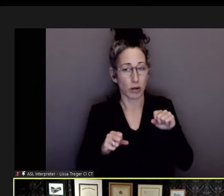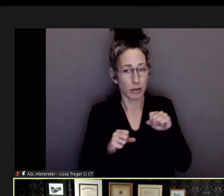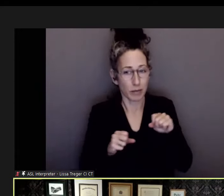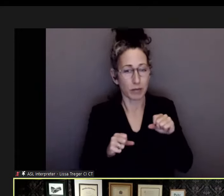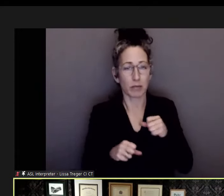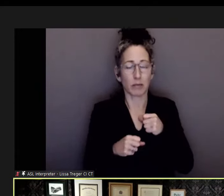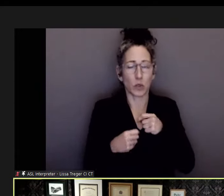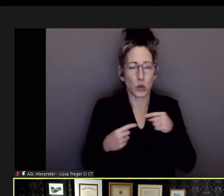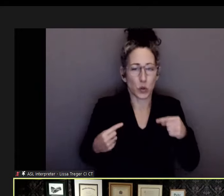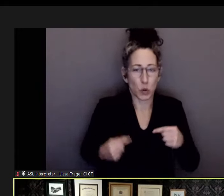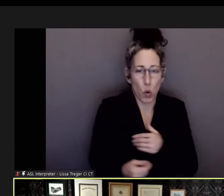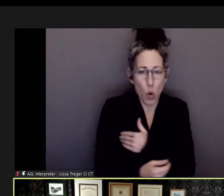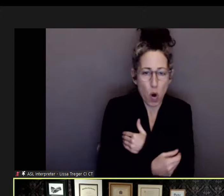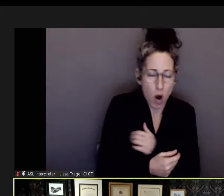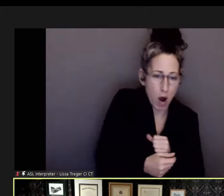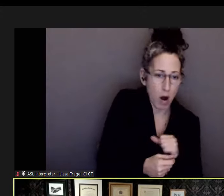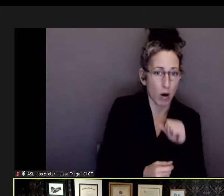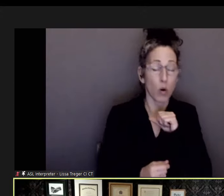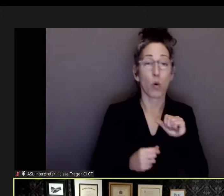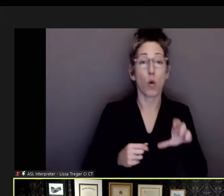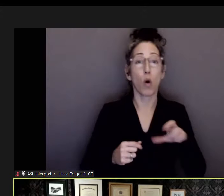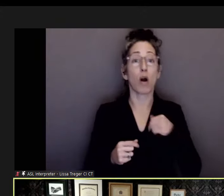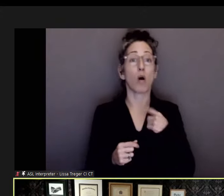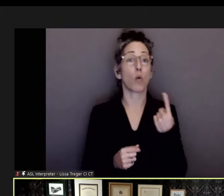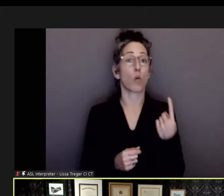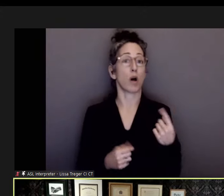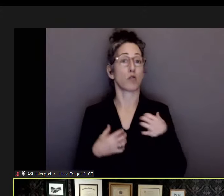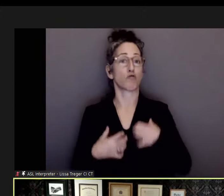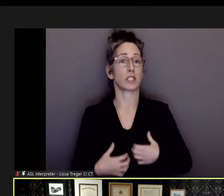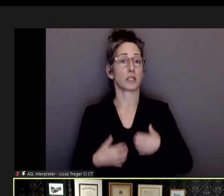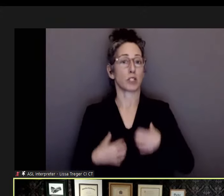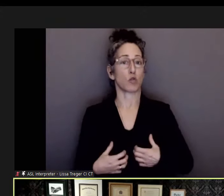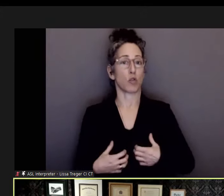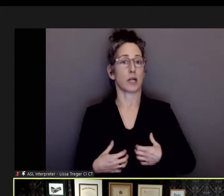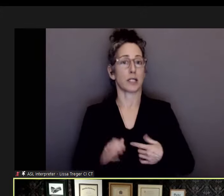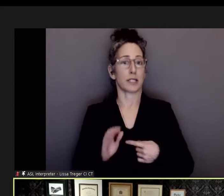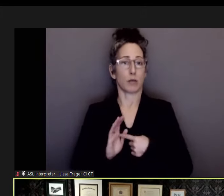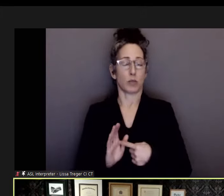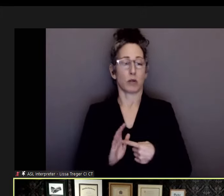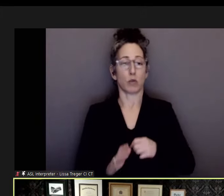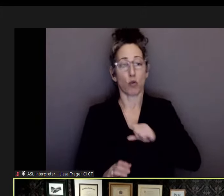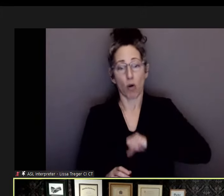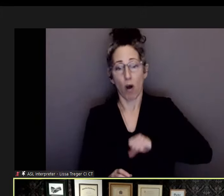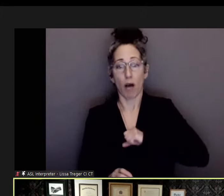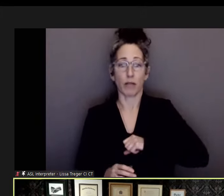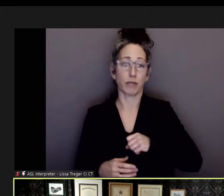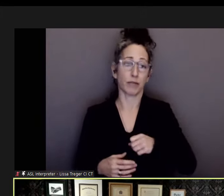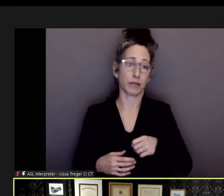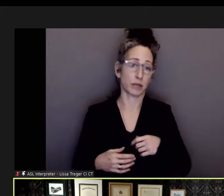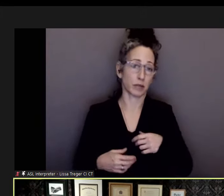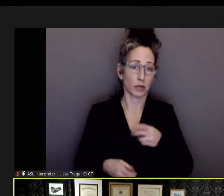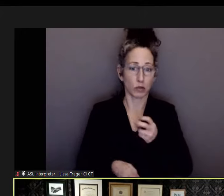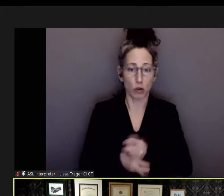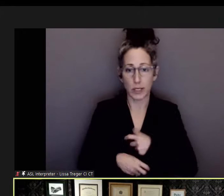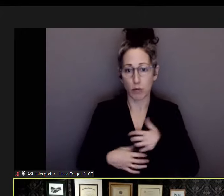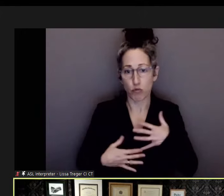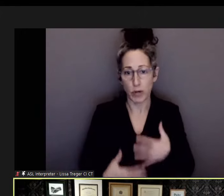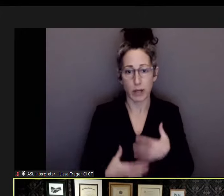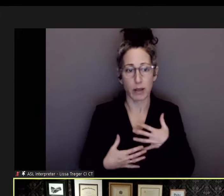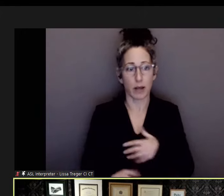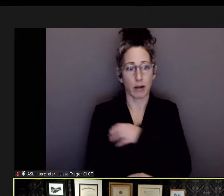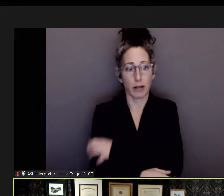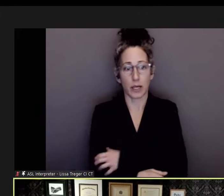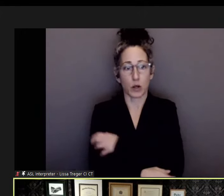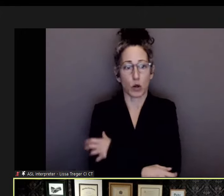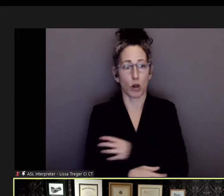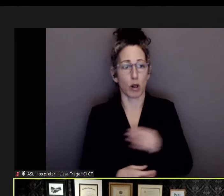throat, and so on, or 1 respiratory syndrome, cough, shortness of breath, difficulty breathing, clinical radiographic evidence of pneumonia. That